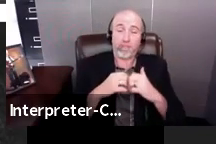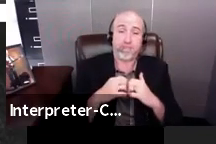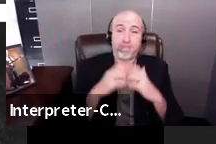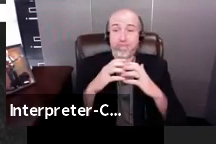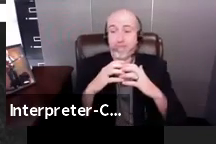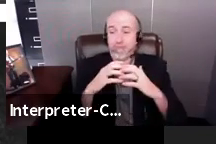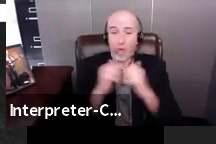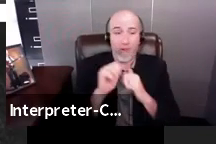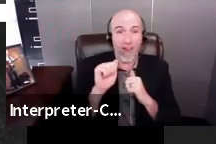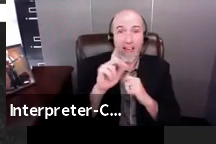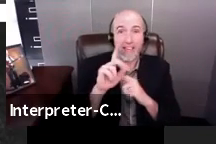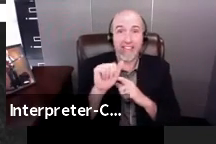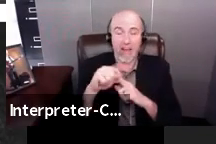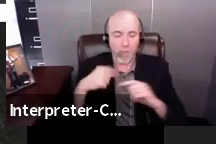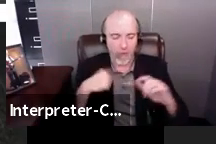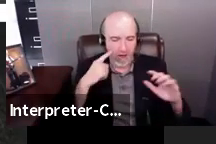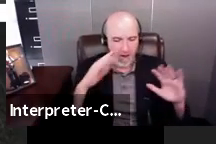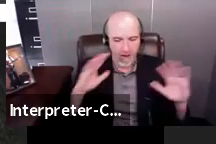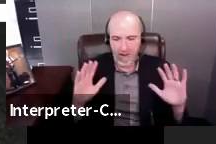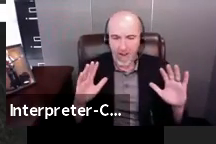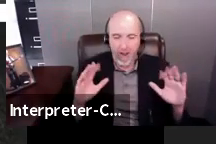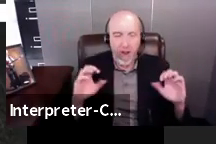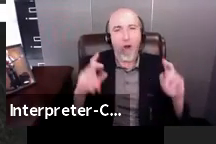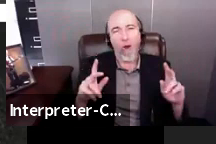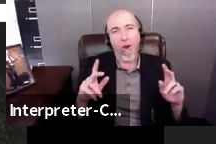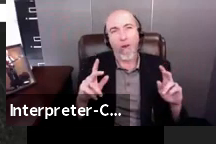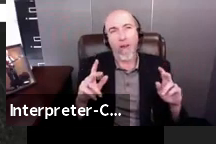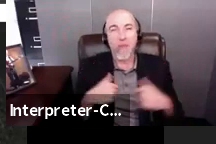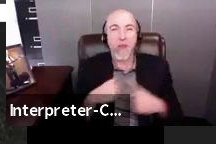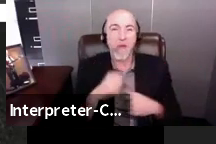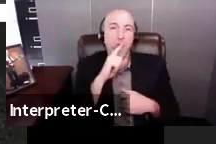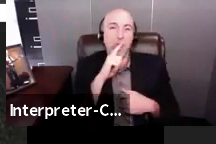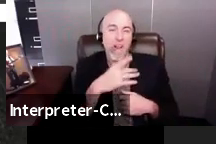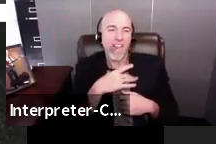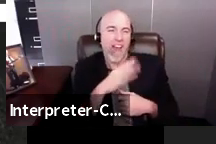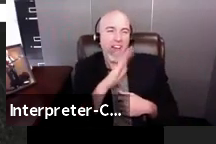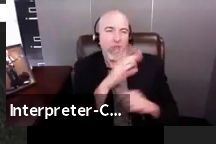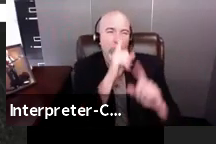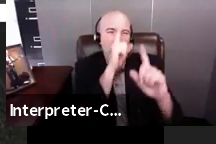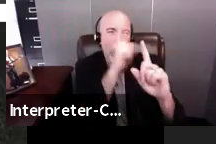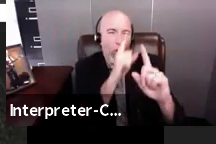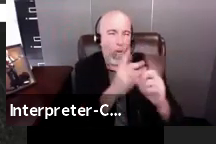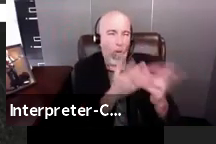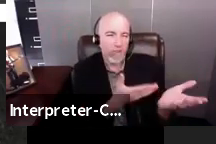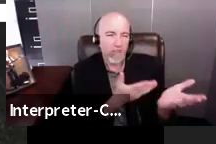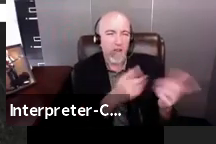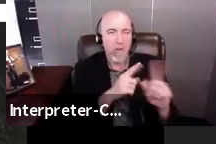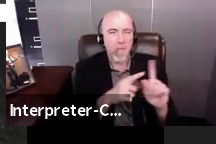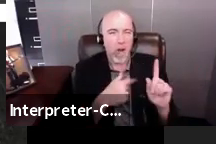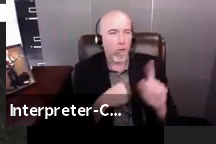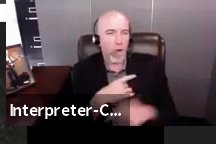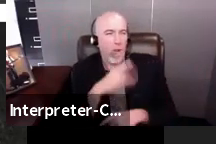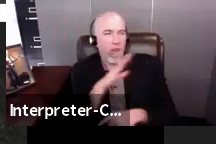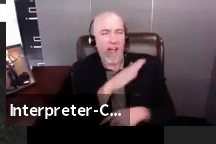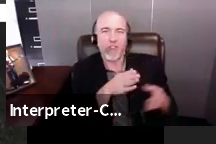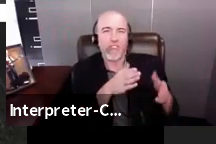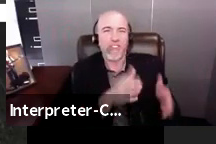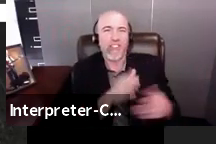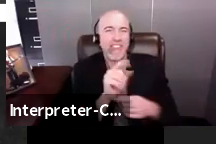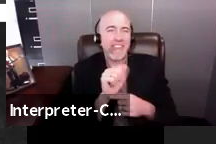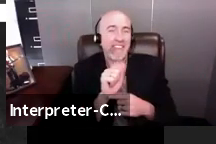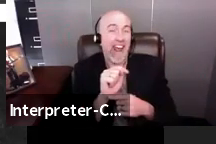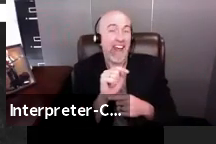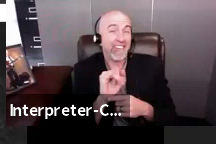of like, oh, we really like your goals, but we don't like your tactics. You